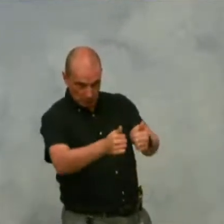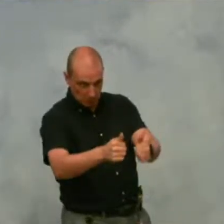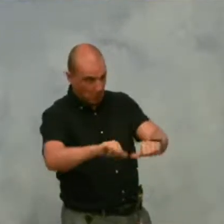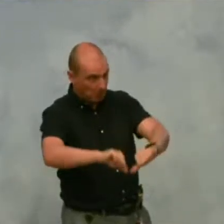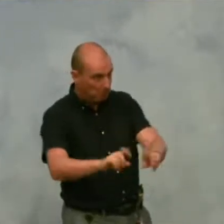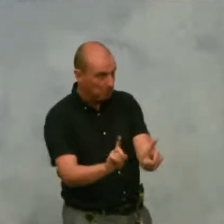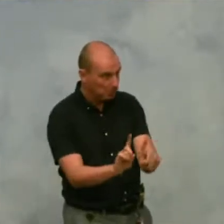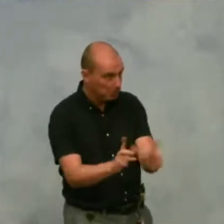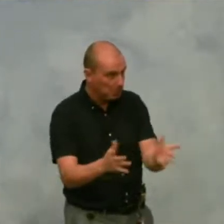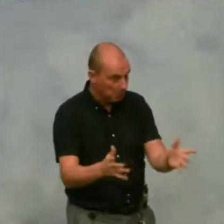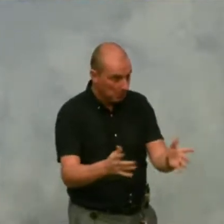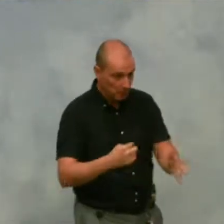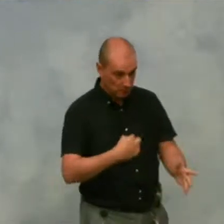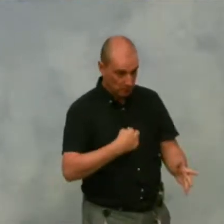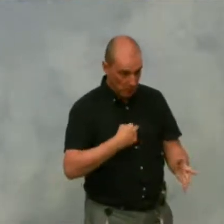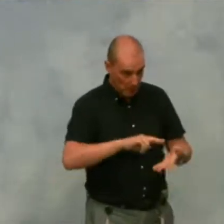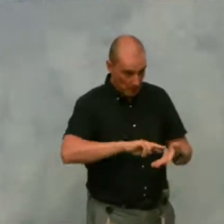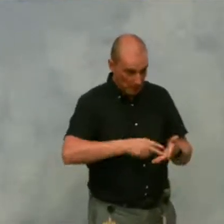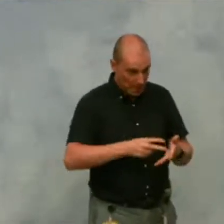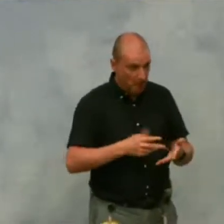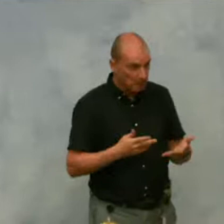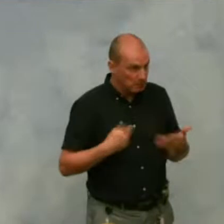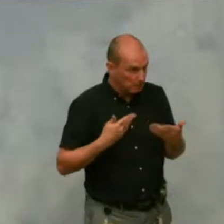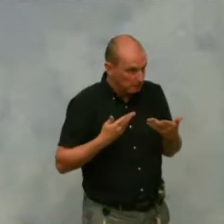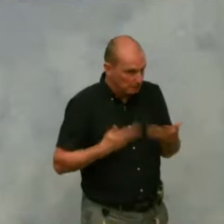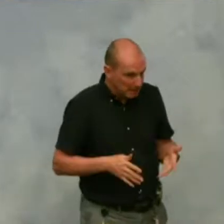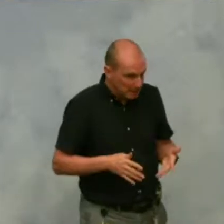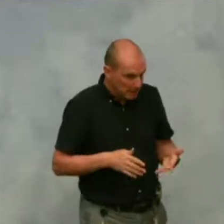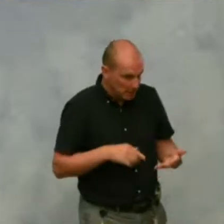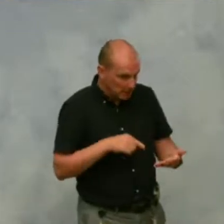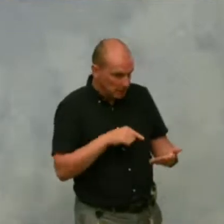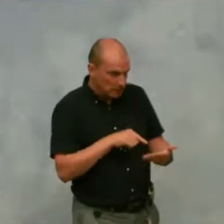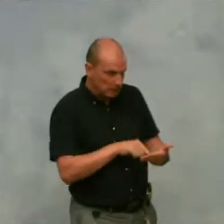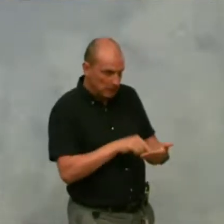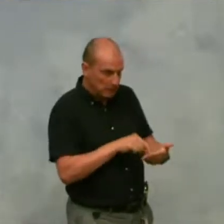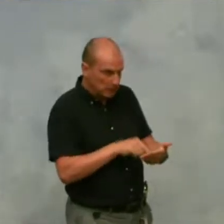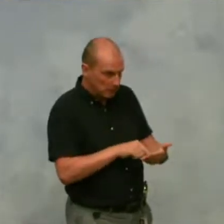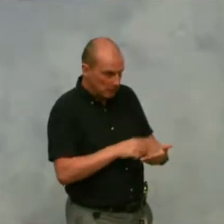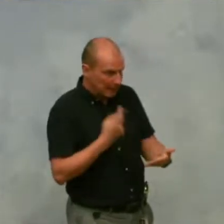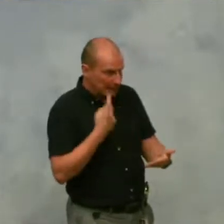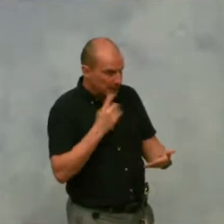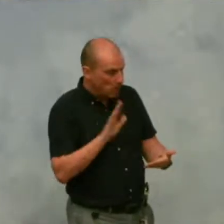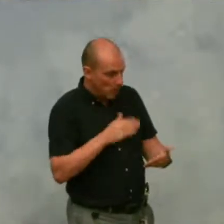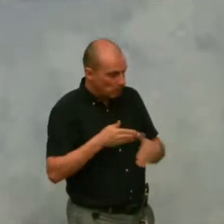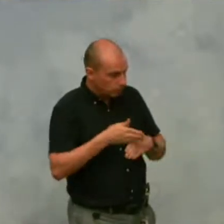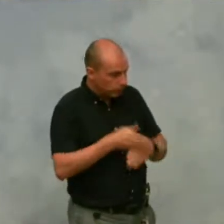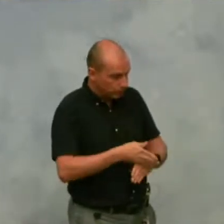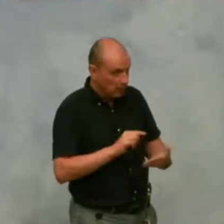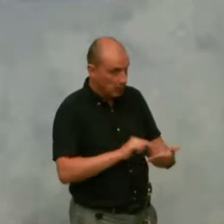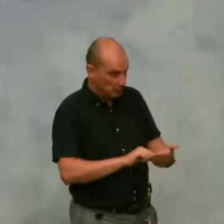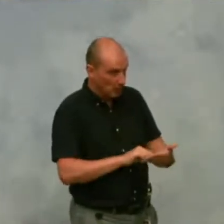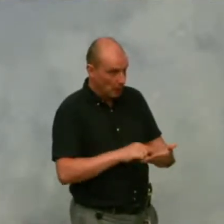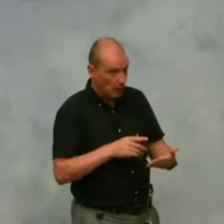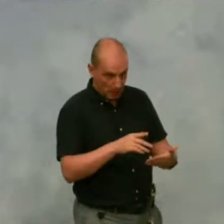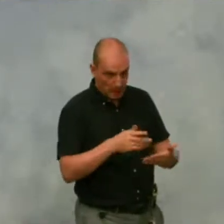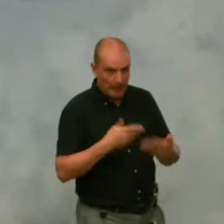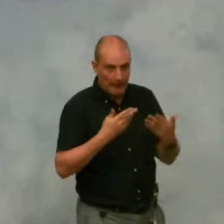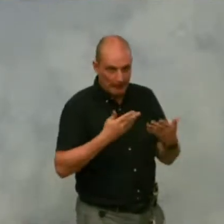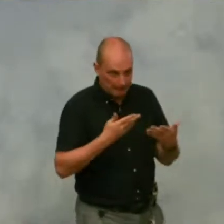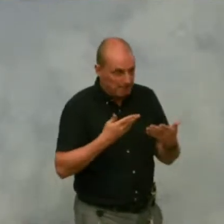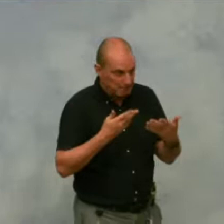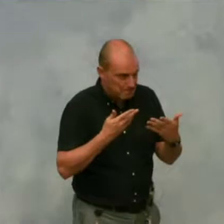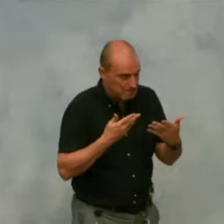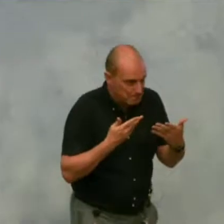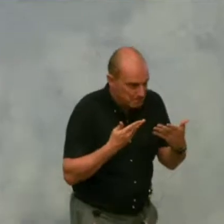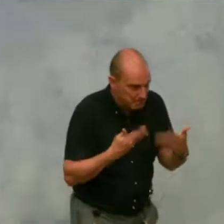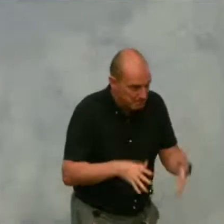at our own workforce plan, there's been quite a lot of activity, as I'm sure you can imagine. I talk to you frequently about our recruitment and retention